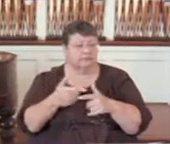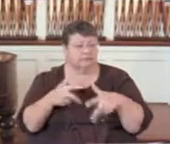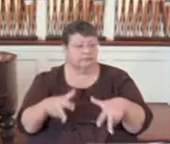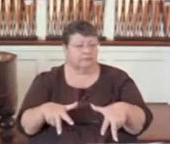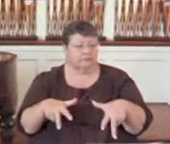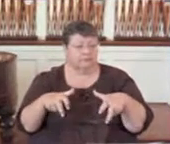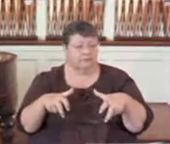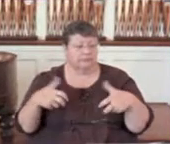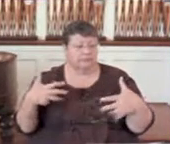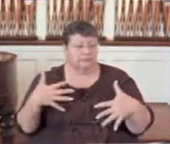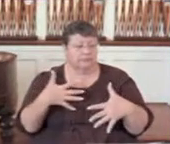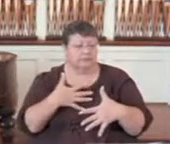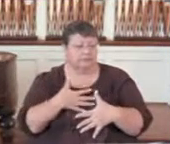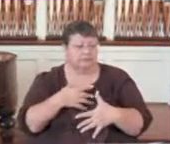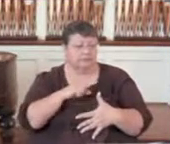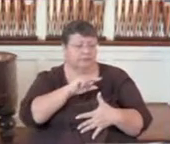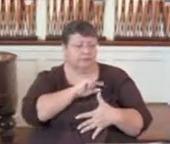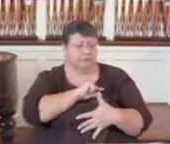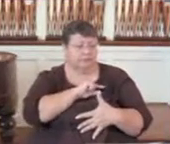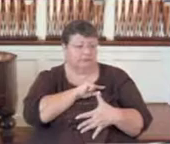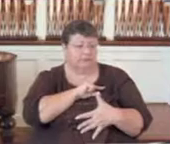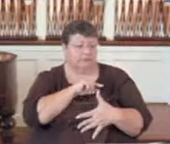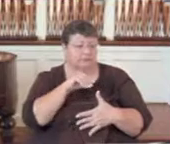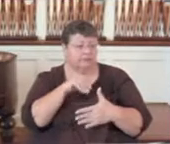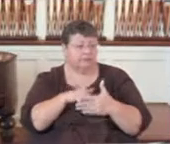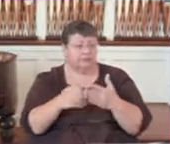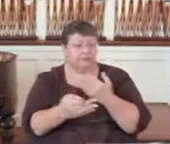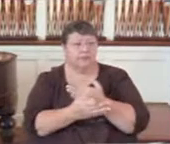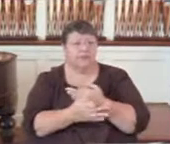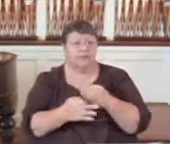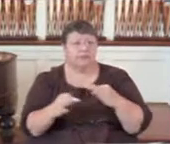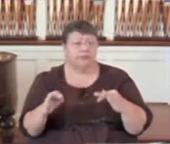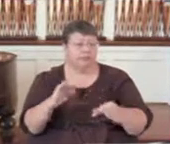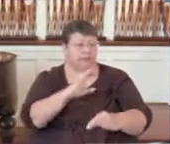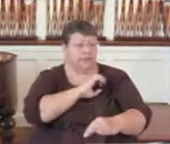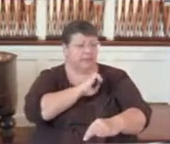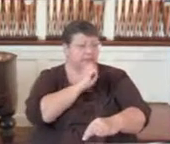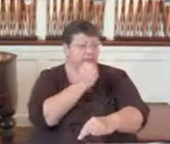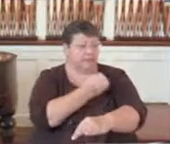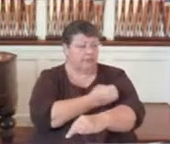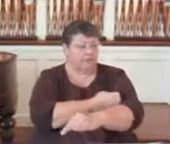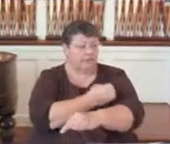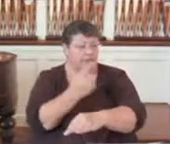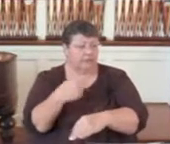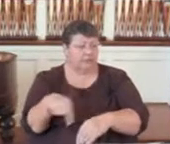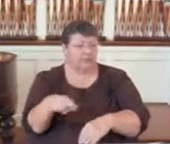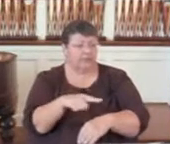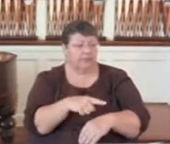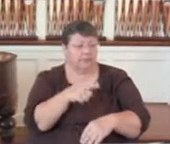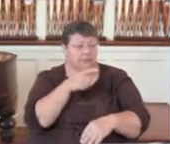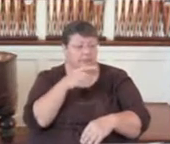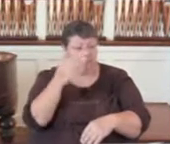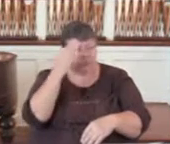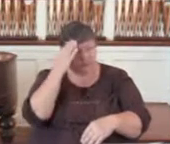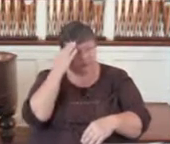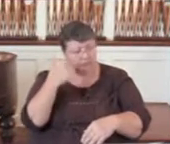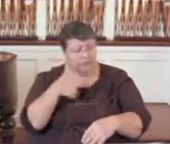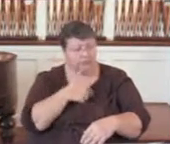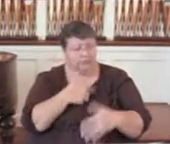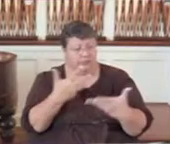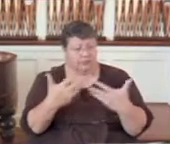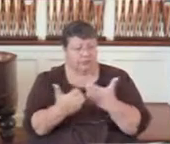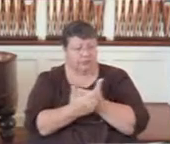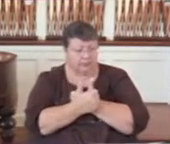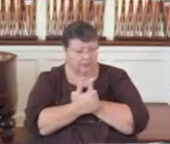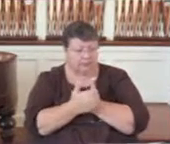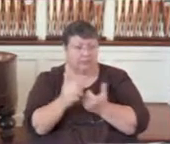us from the paralysis of fear and guilt into the freedom and energy of those who know